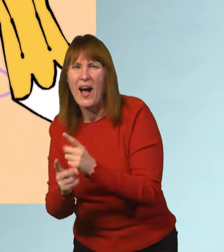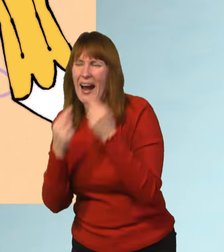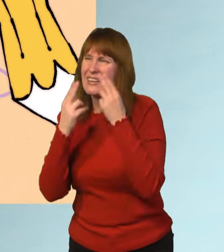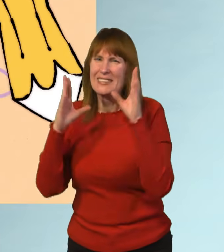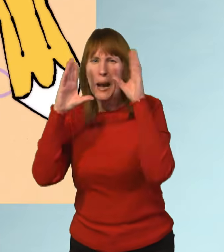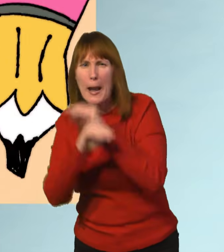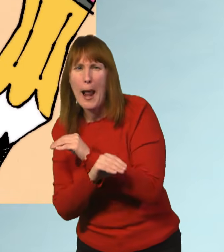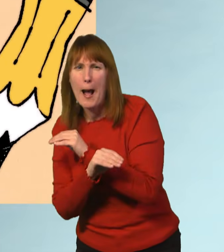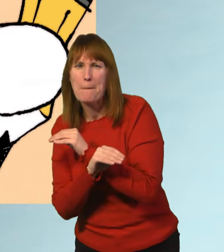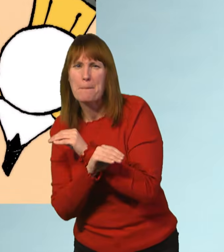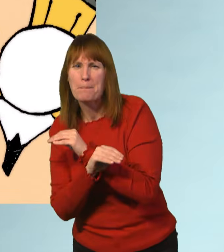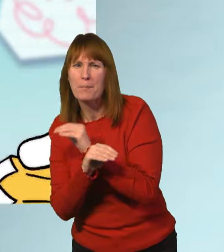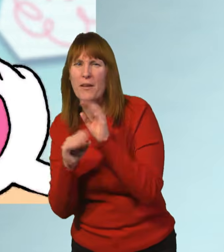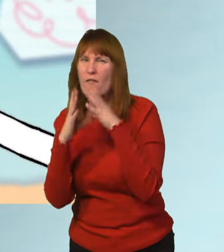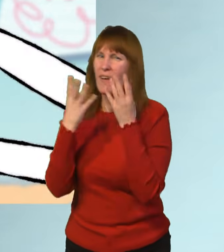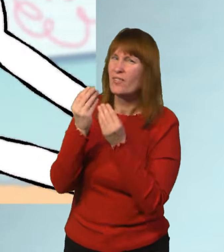is hard work.